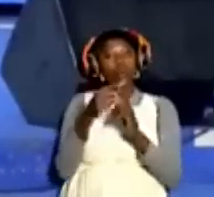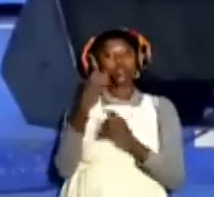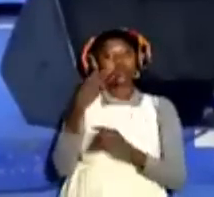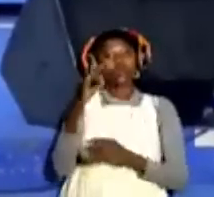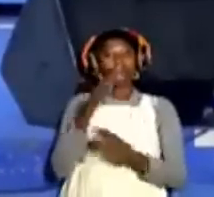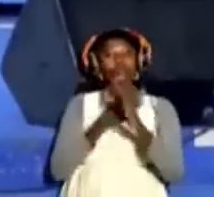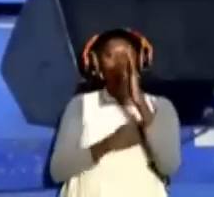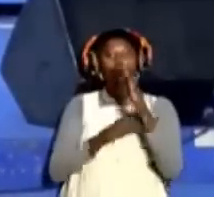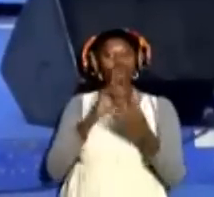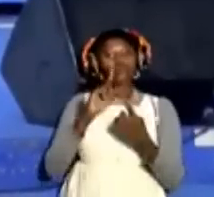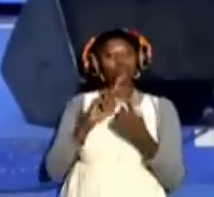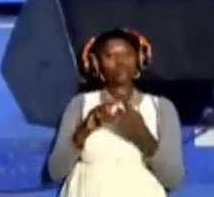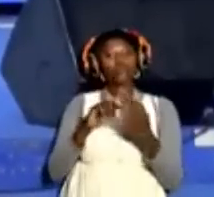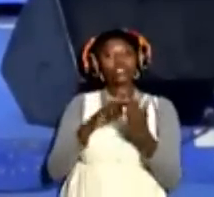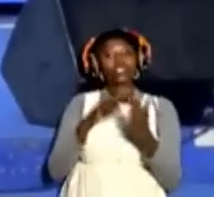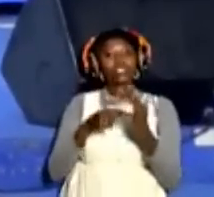this